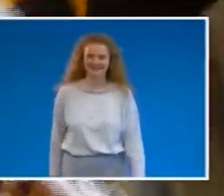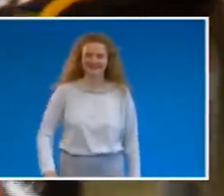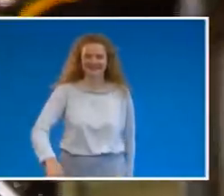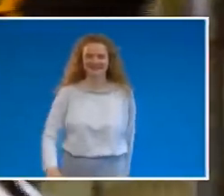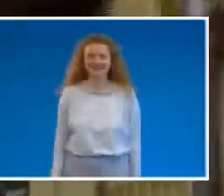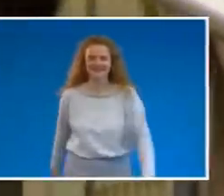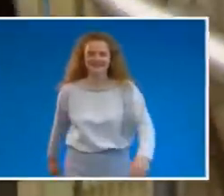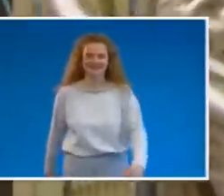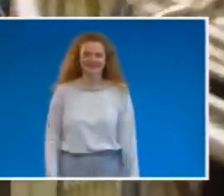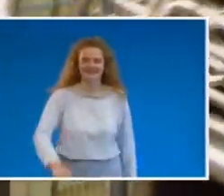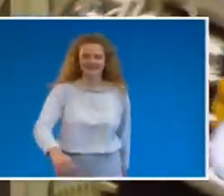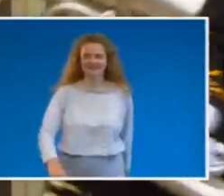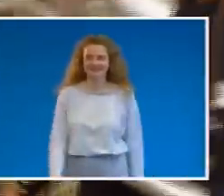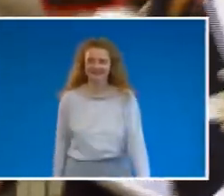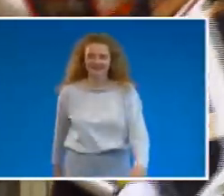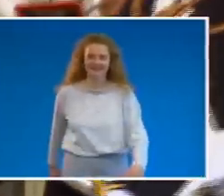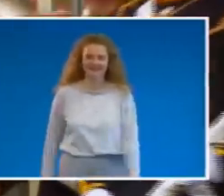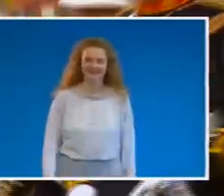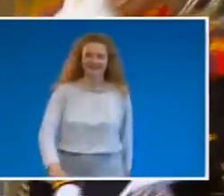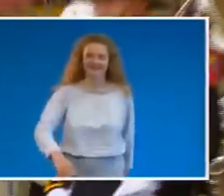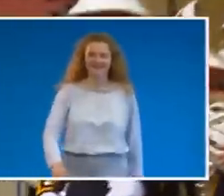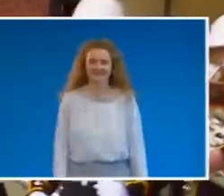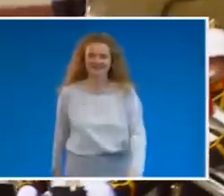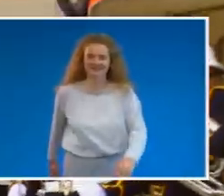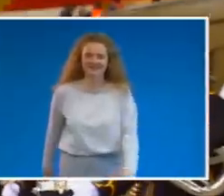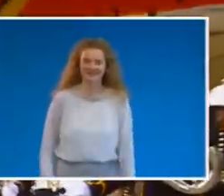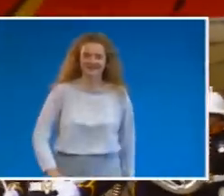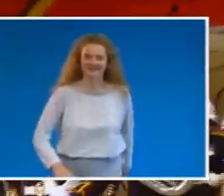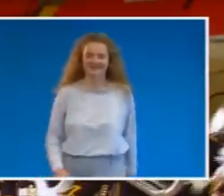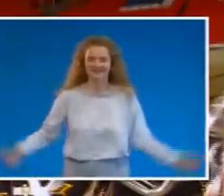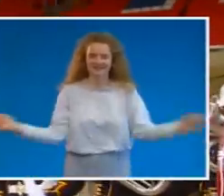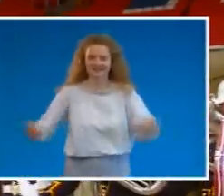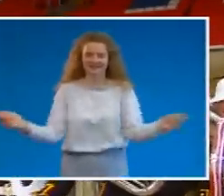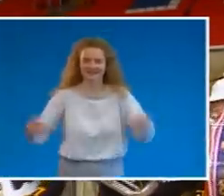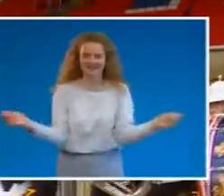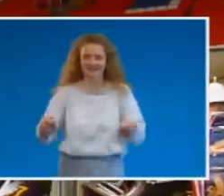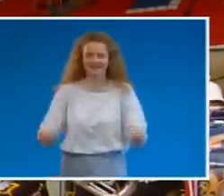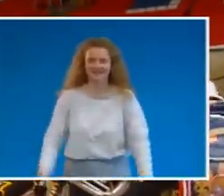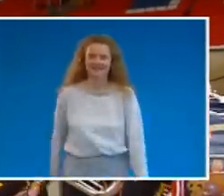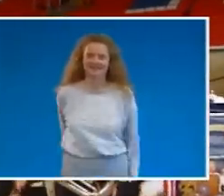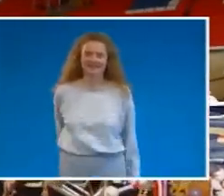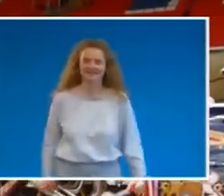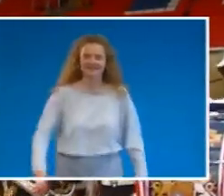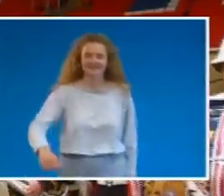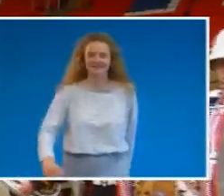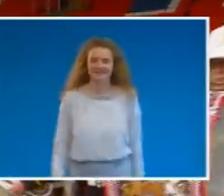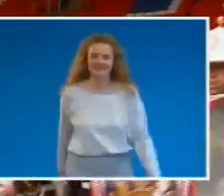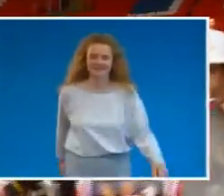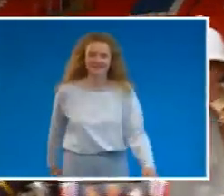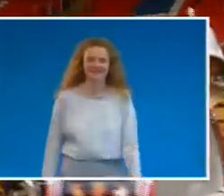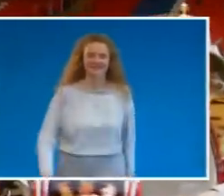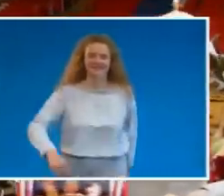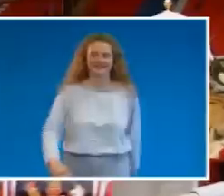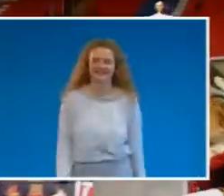Oh, we can play on the big bass drum, and this is the music to it. Boom, boom, boom goes the big bass drum,